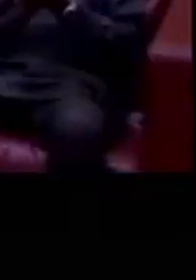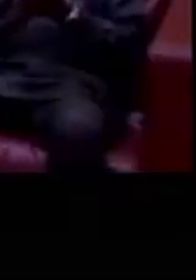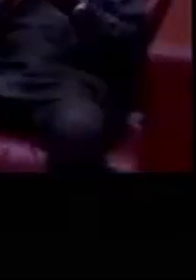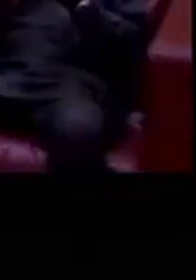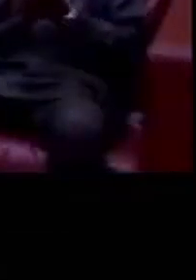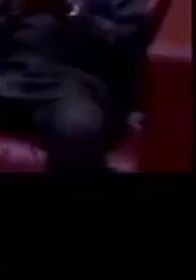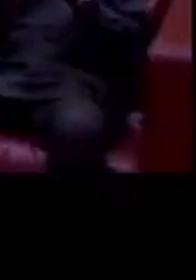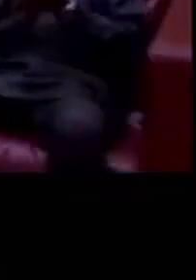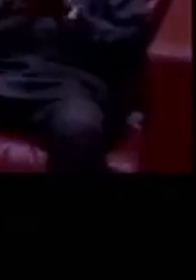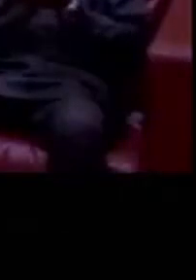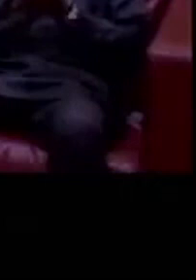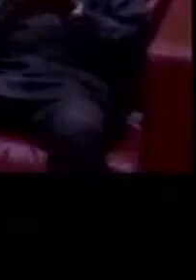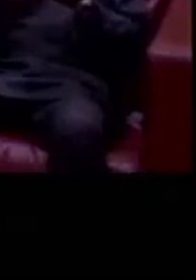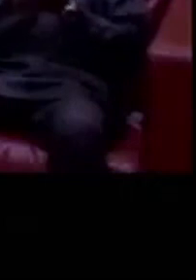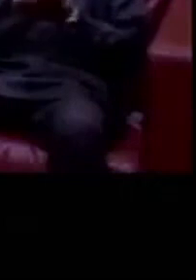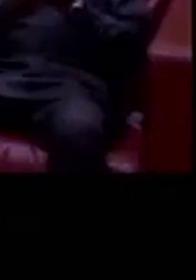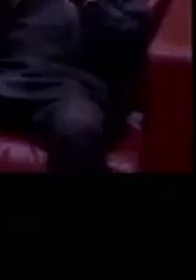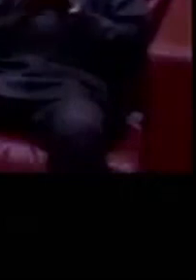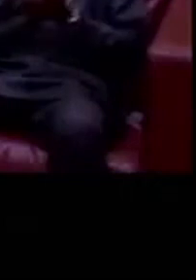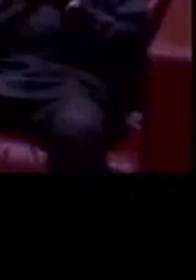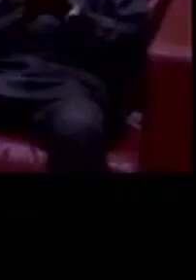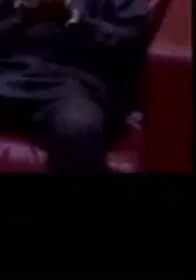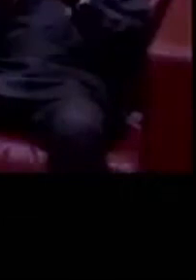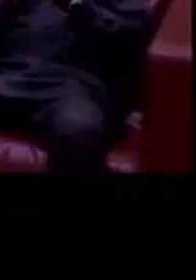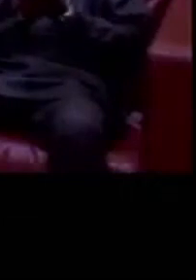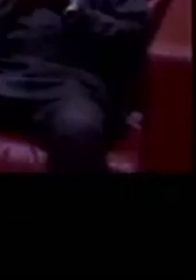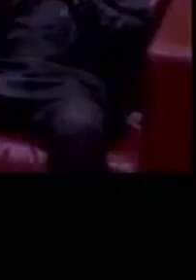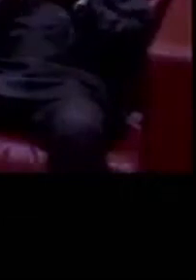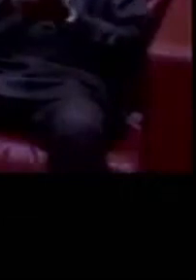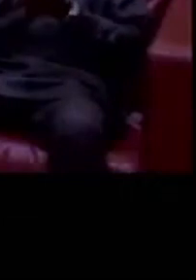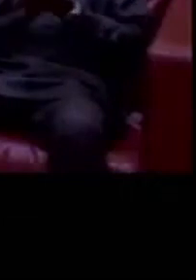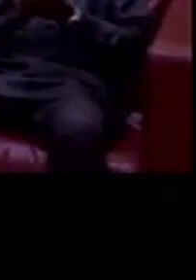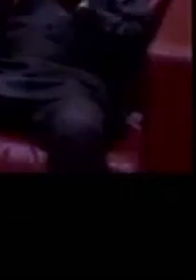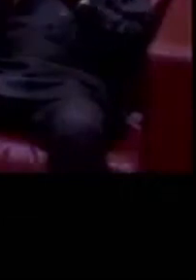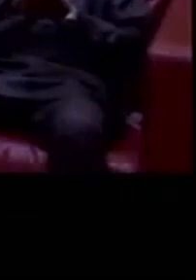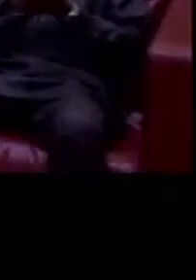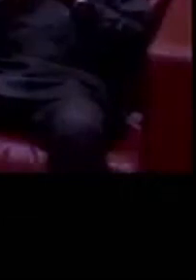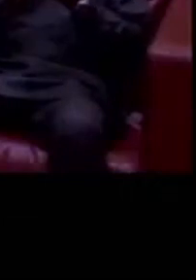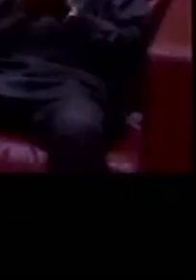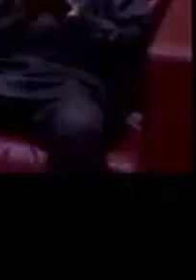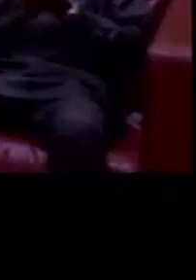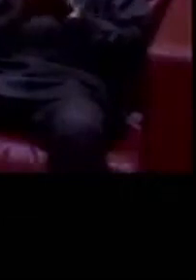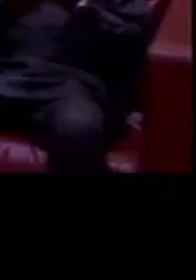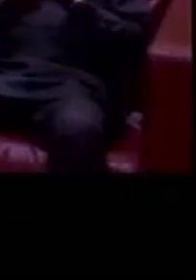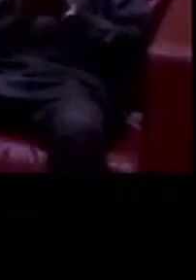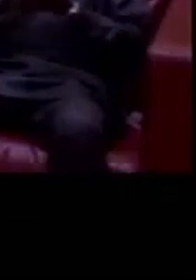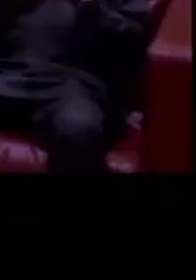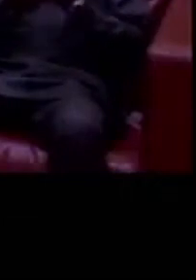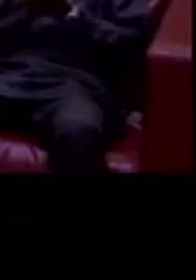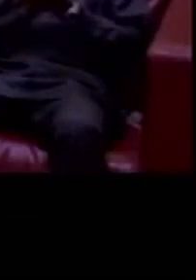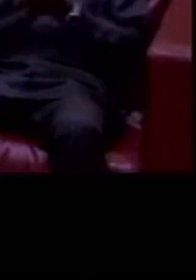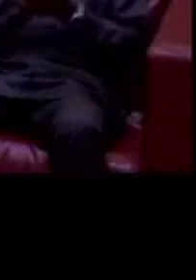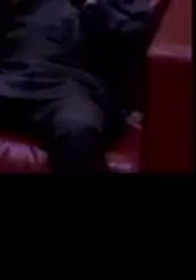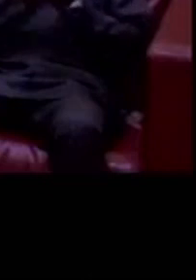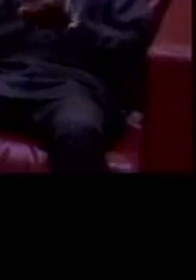to thee. Oh, my prayer every day.